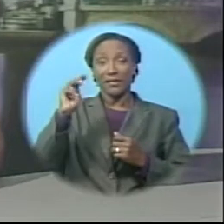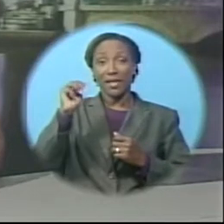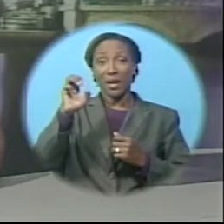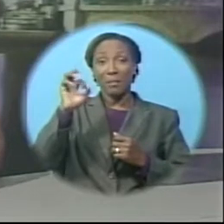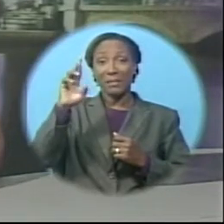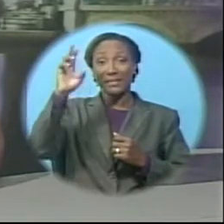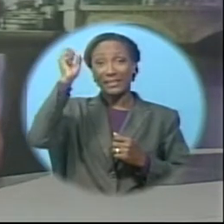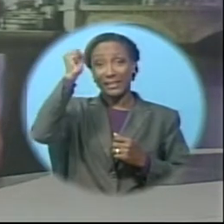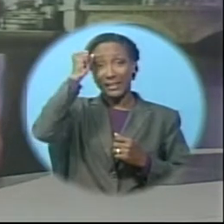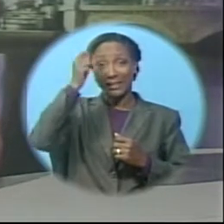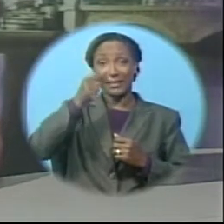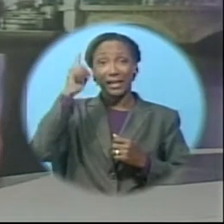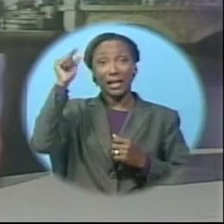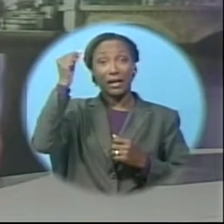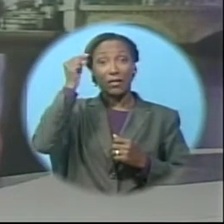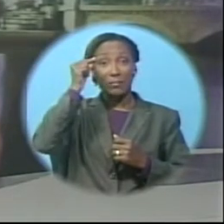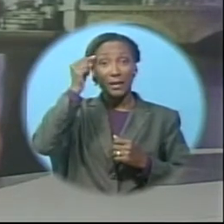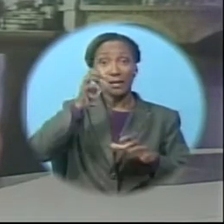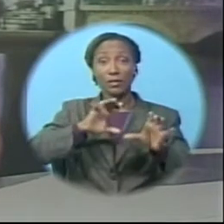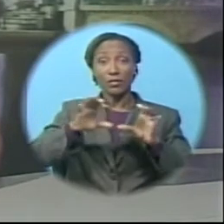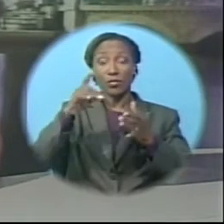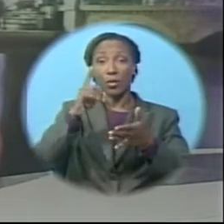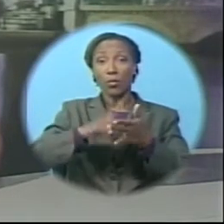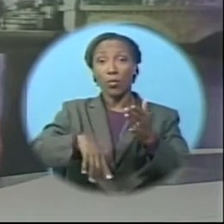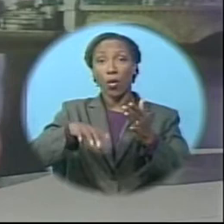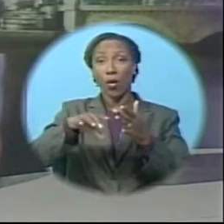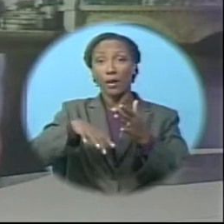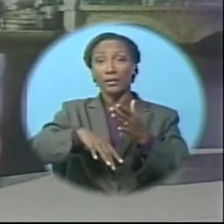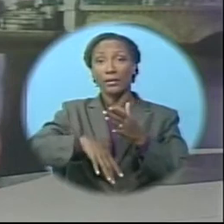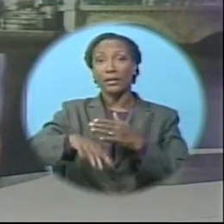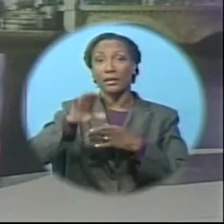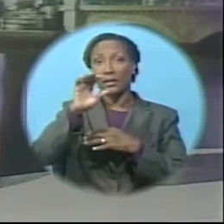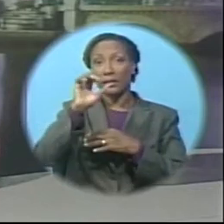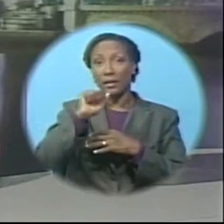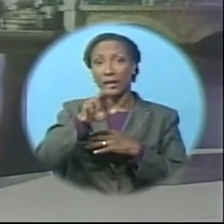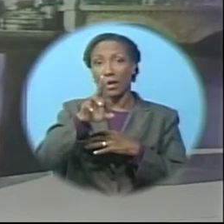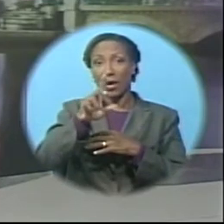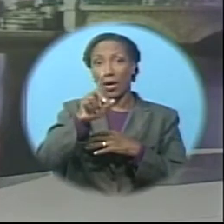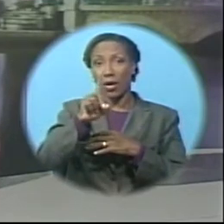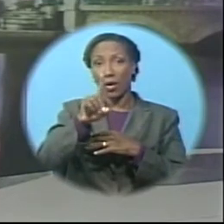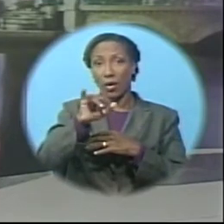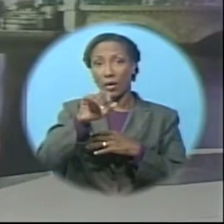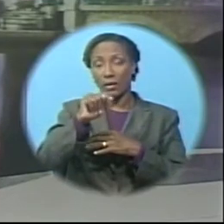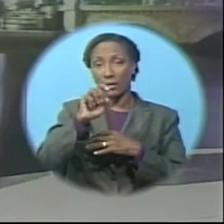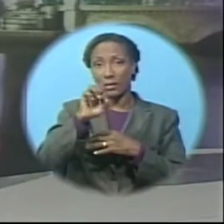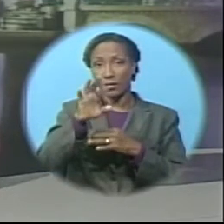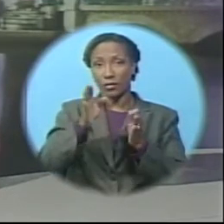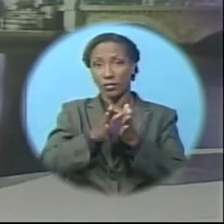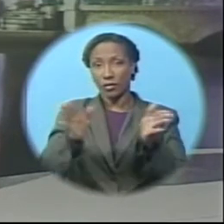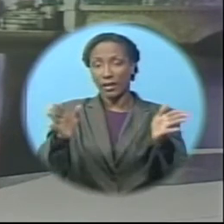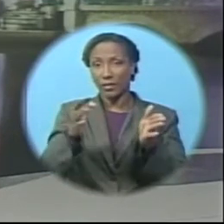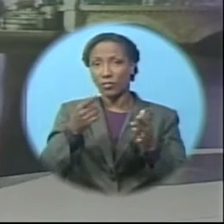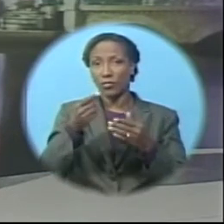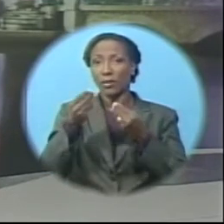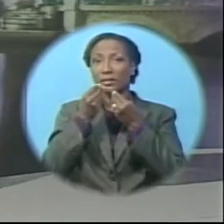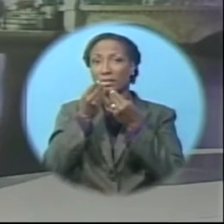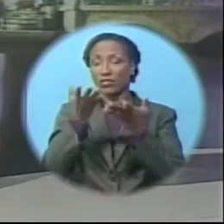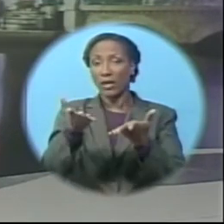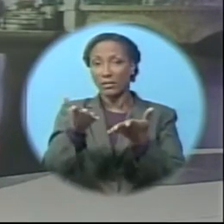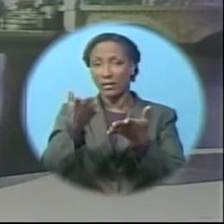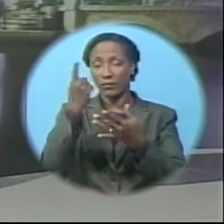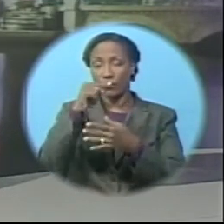Mr. Sinclair says government is doing what the Auditor General prescribed in the report pertaining to Liat. He also says the government is bringing